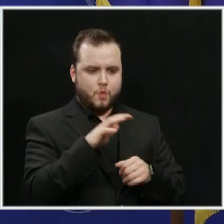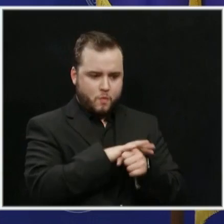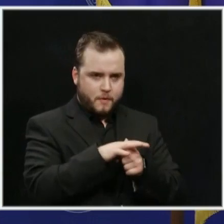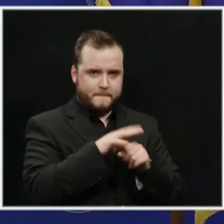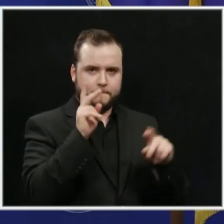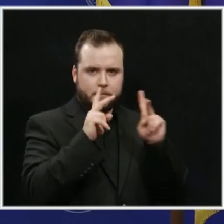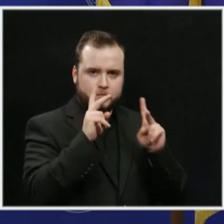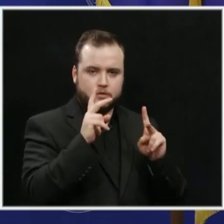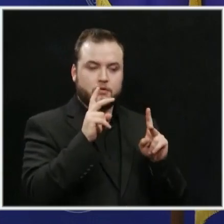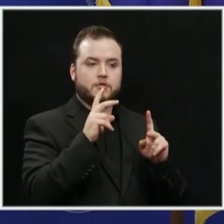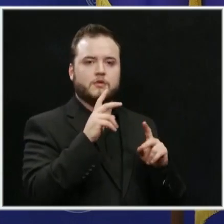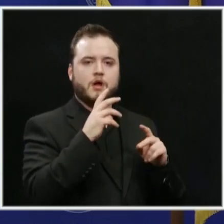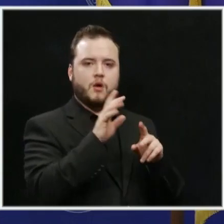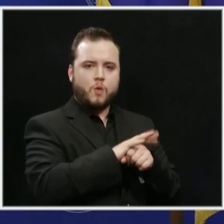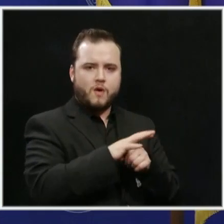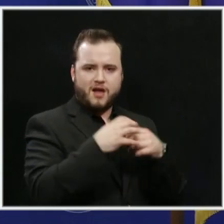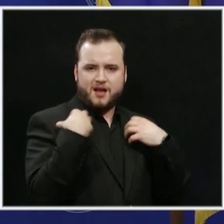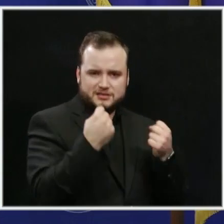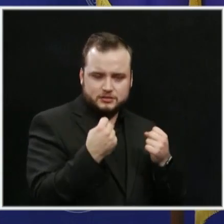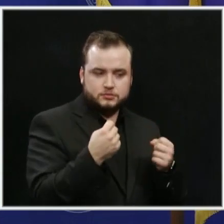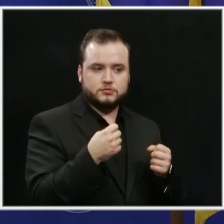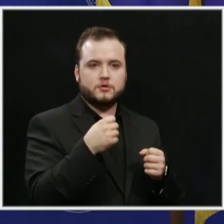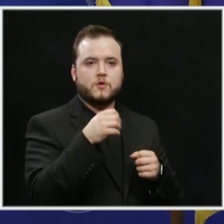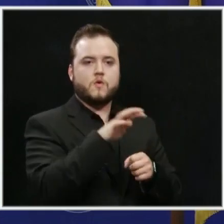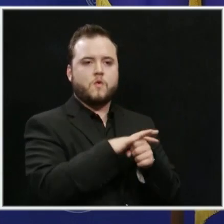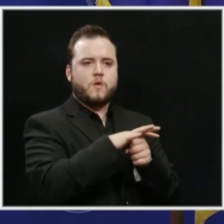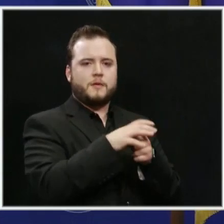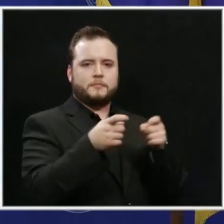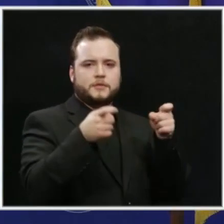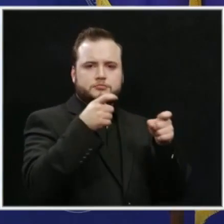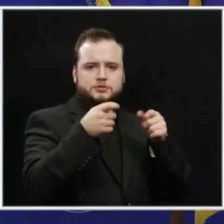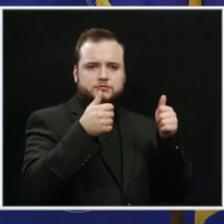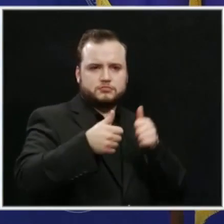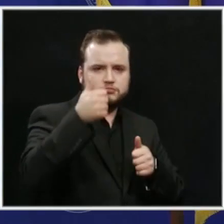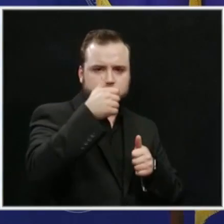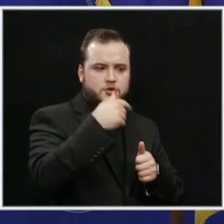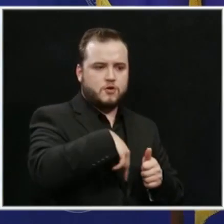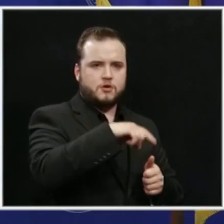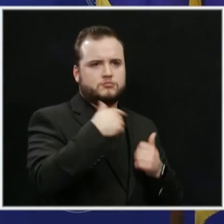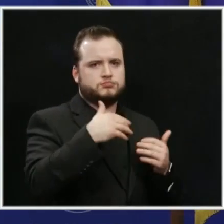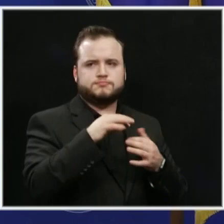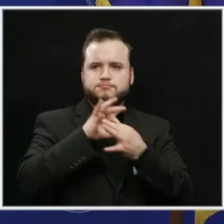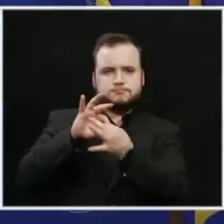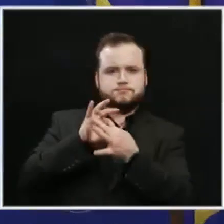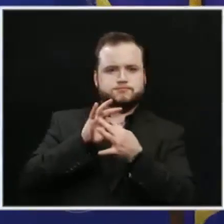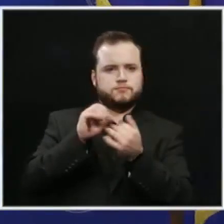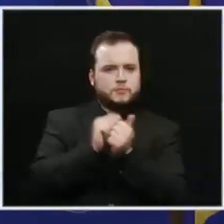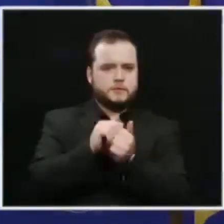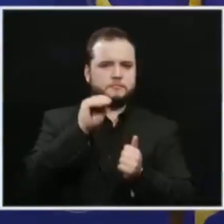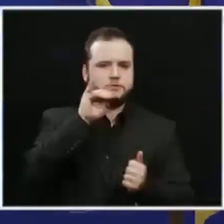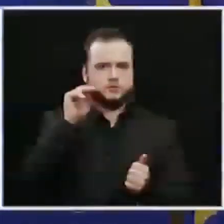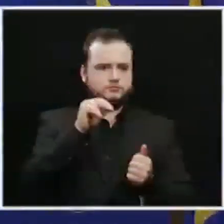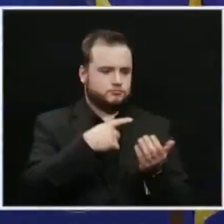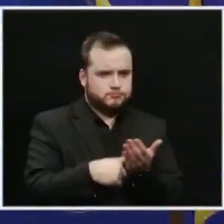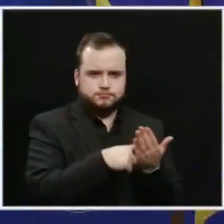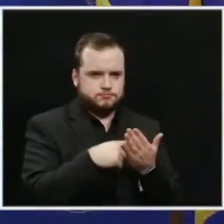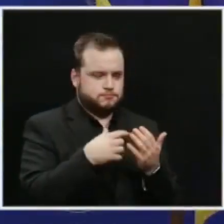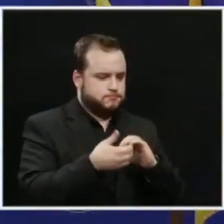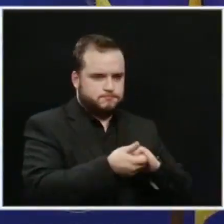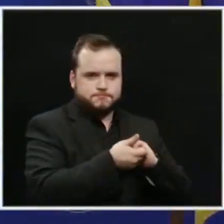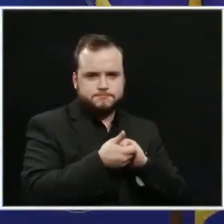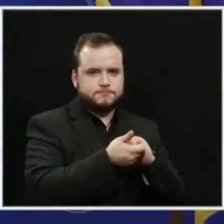plant managers are cooperating with us. The whole local community is involved because, as the governor